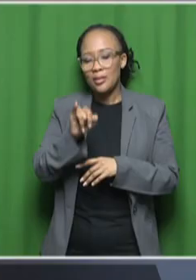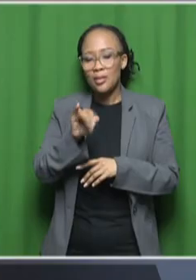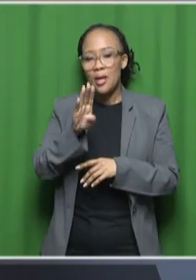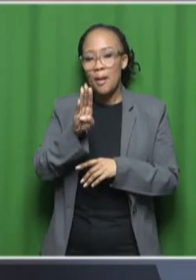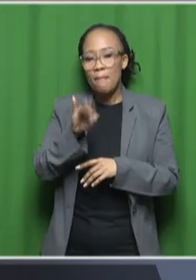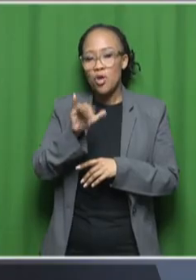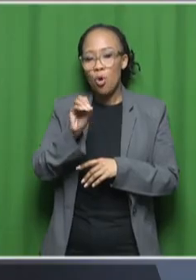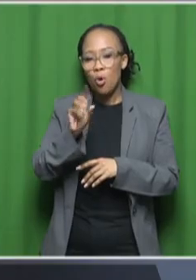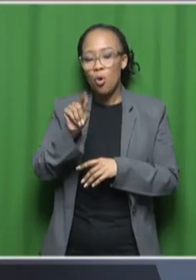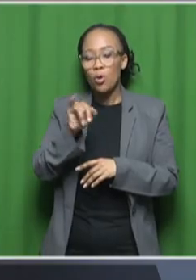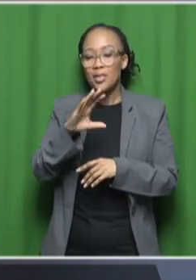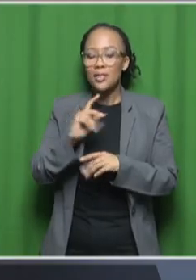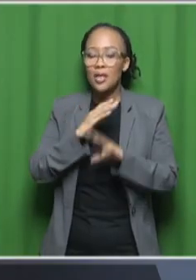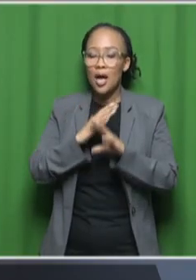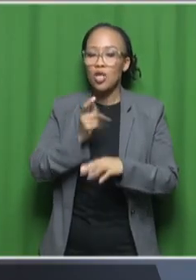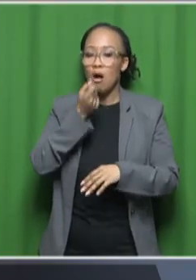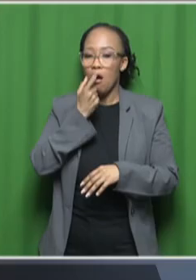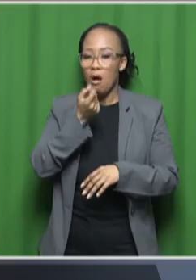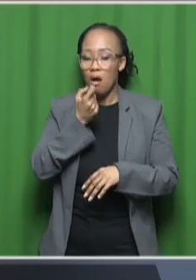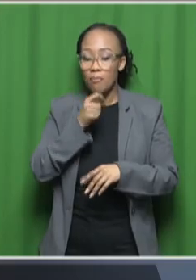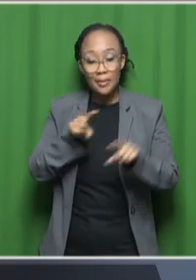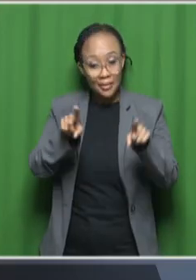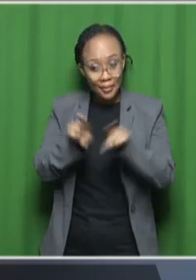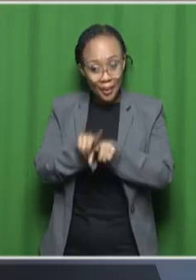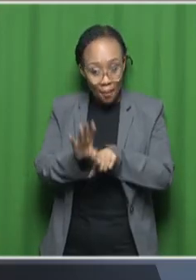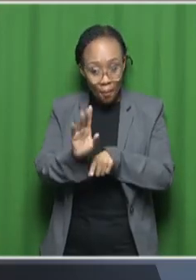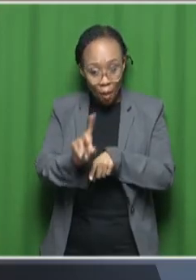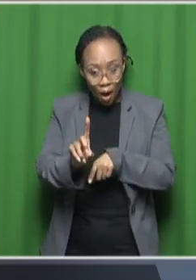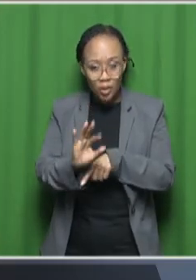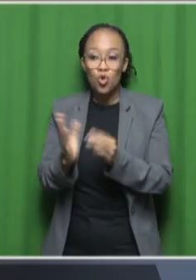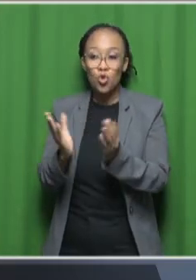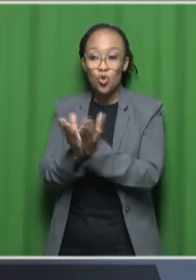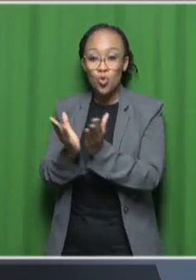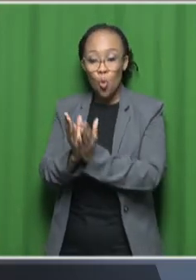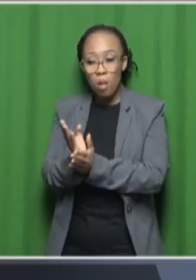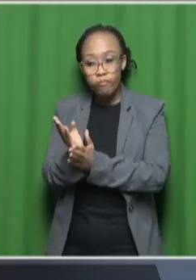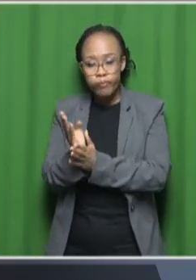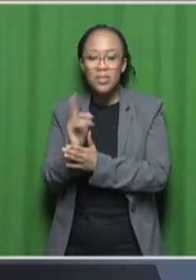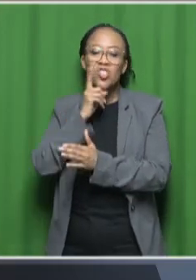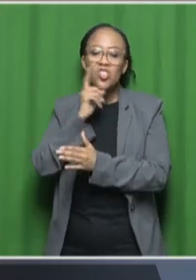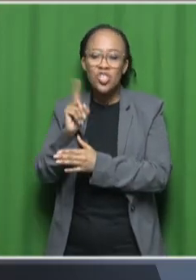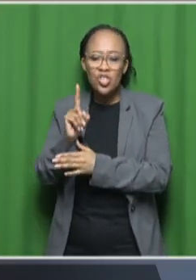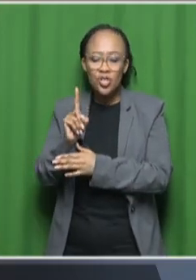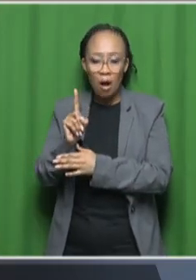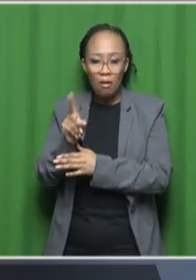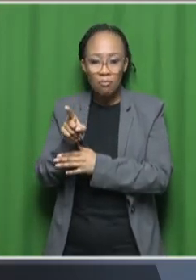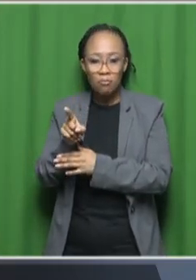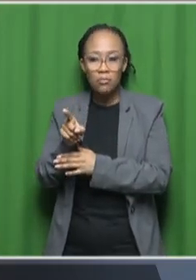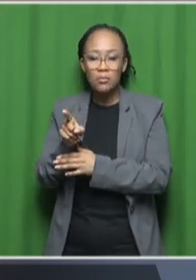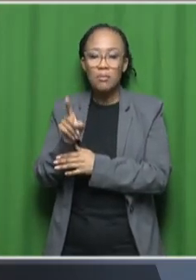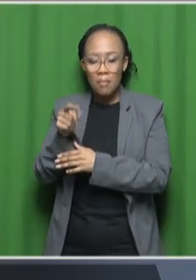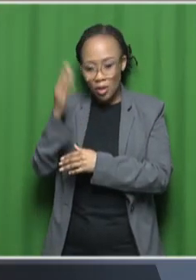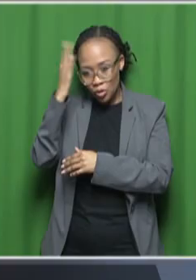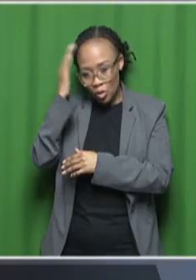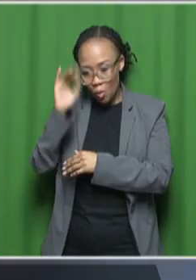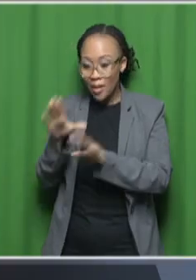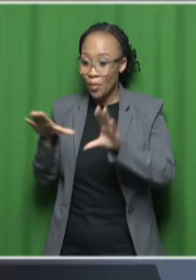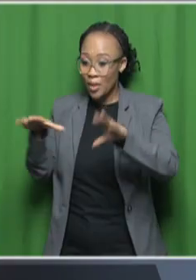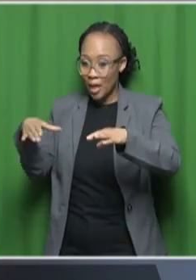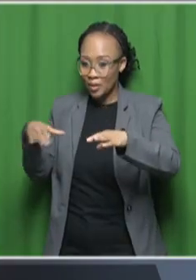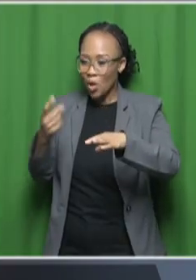important. It's also important for teachers that they know that if a child in their class or in the school has a strep throat